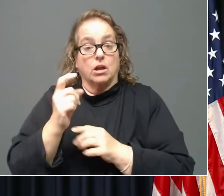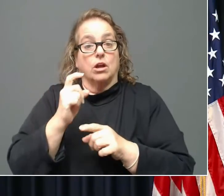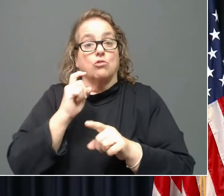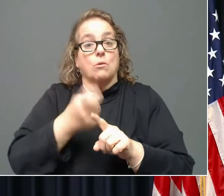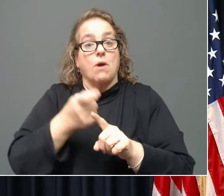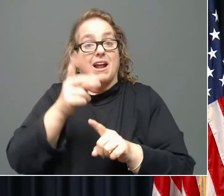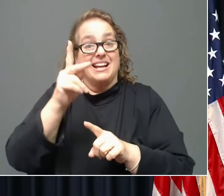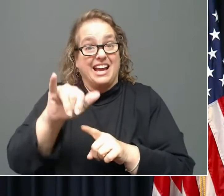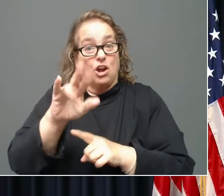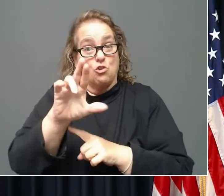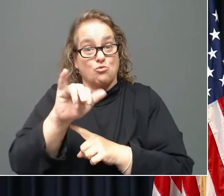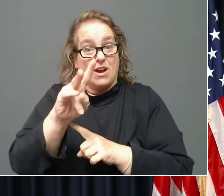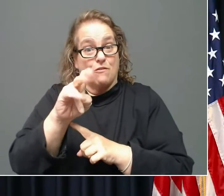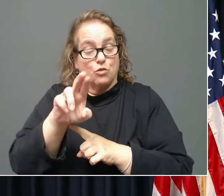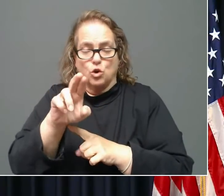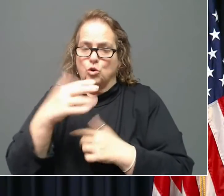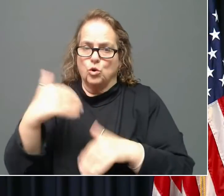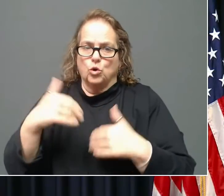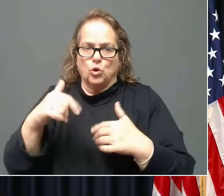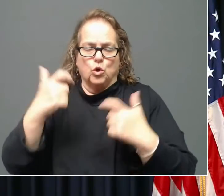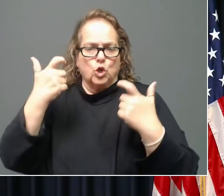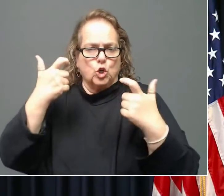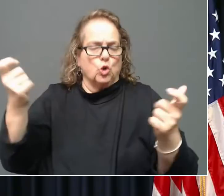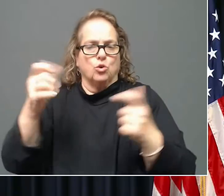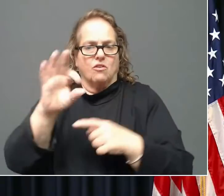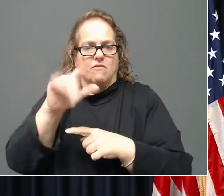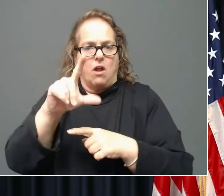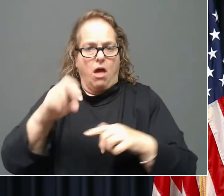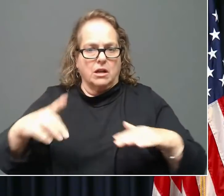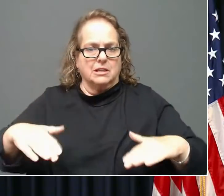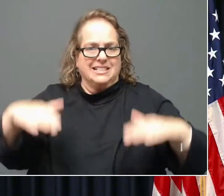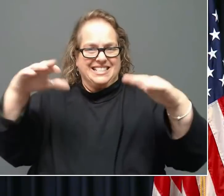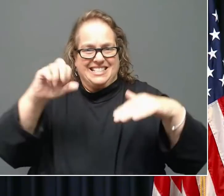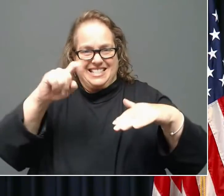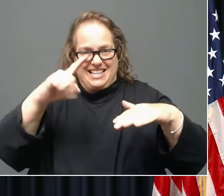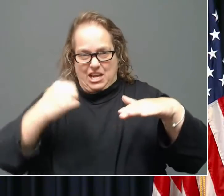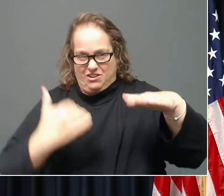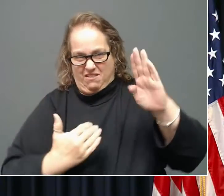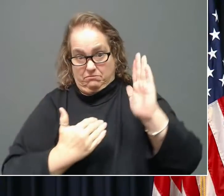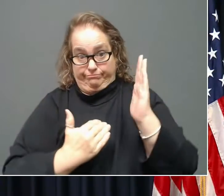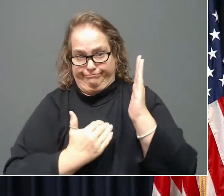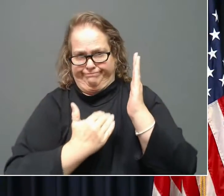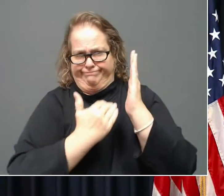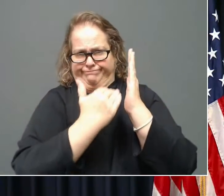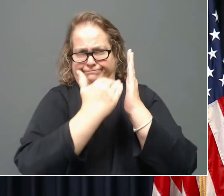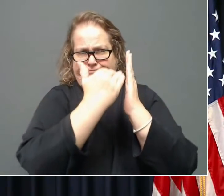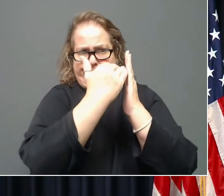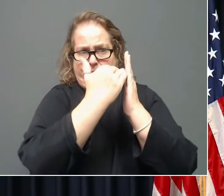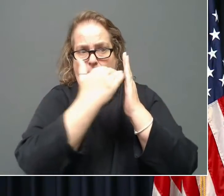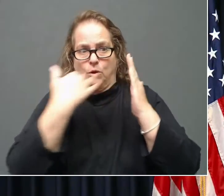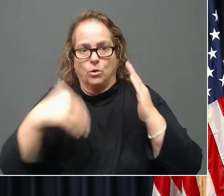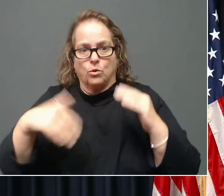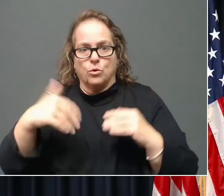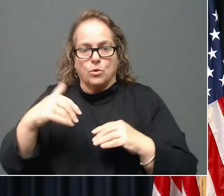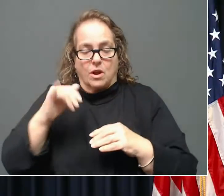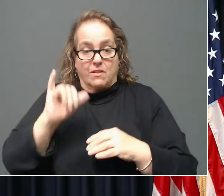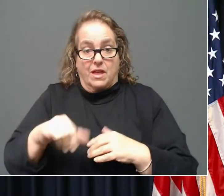flood stages. Also, Monday morning, State Emergency Operations Center activated to level